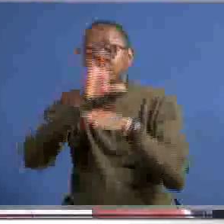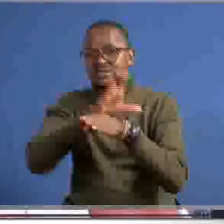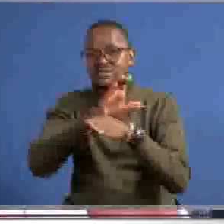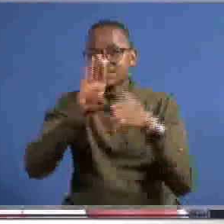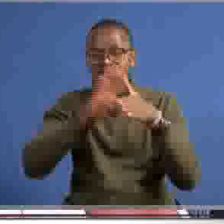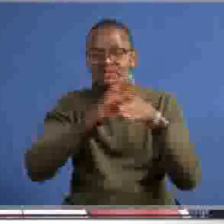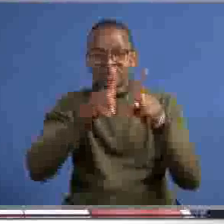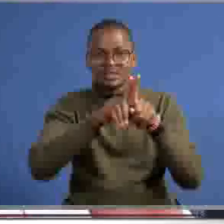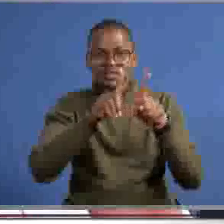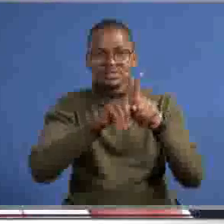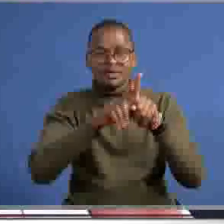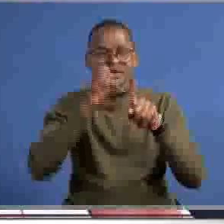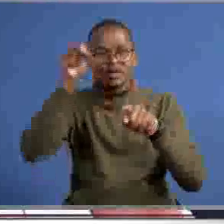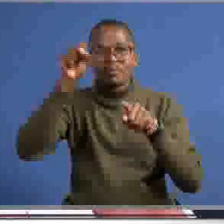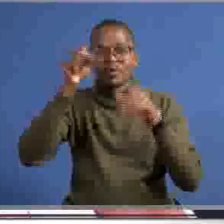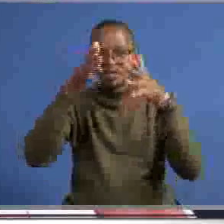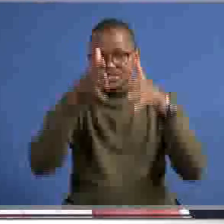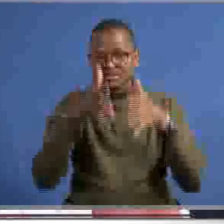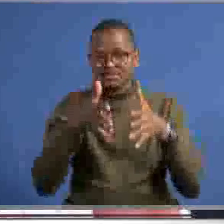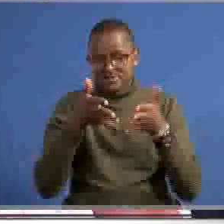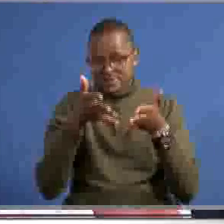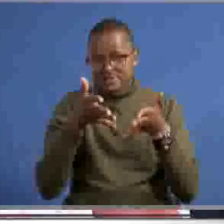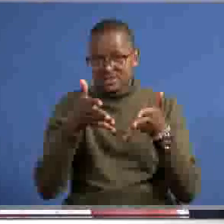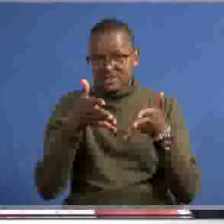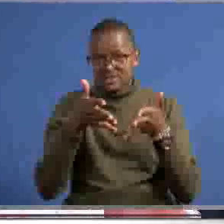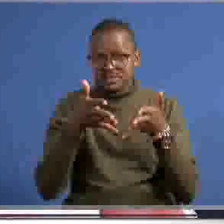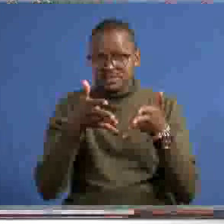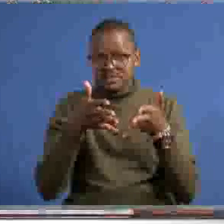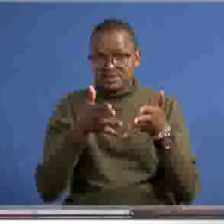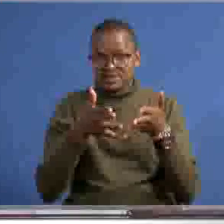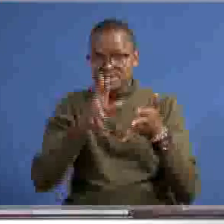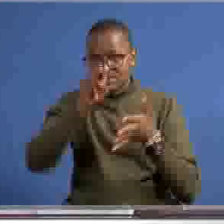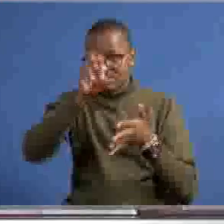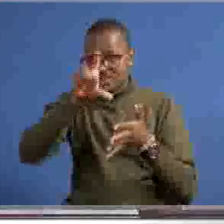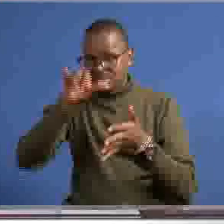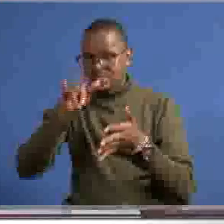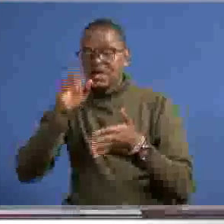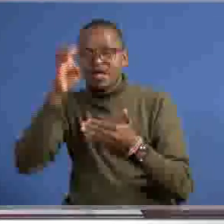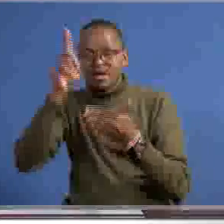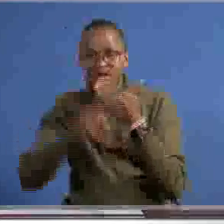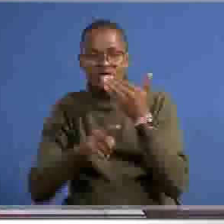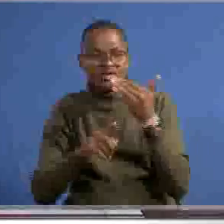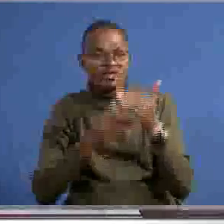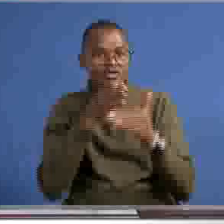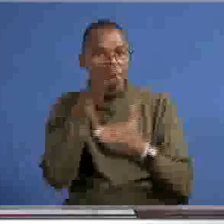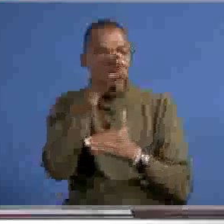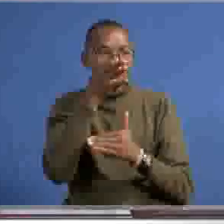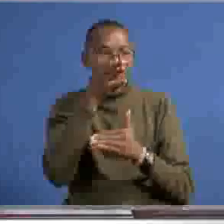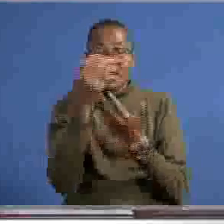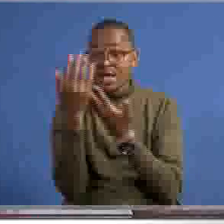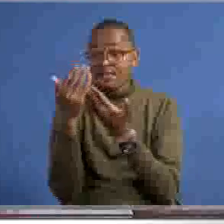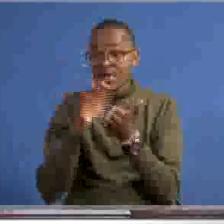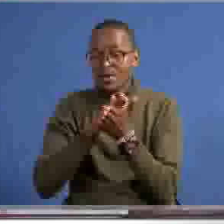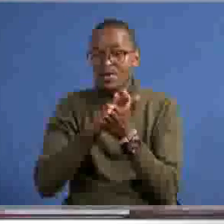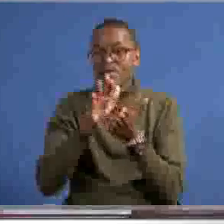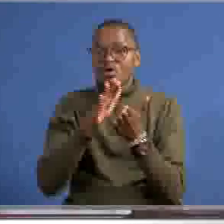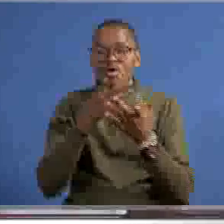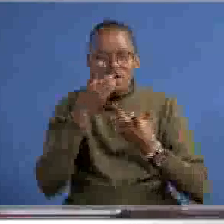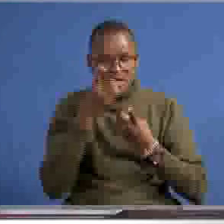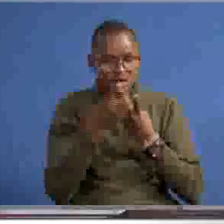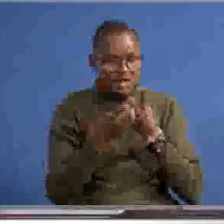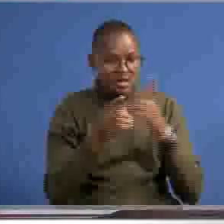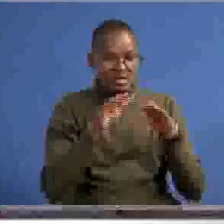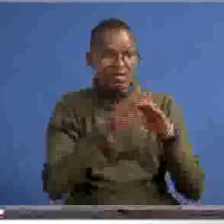members and even politicians these martyrs are likely to end soon and in the near future still expect more and more debate